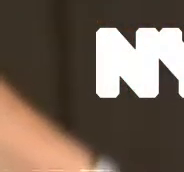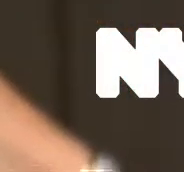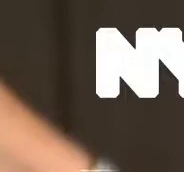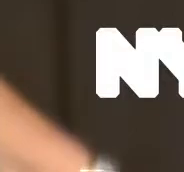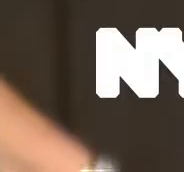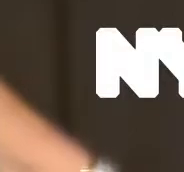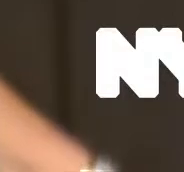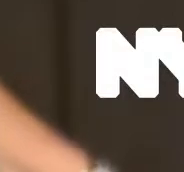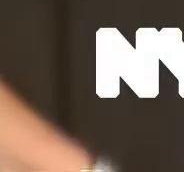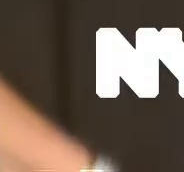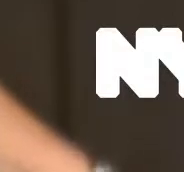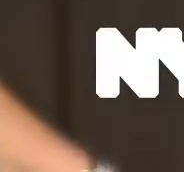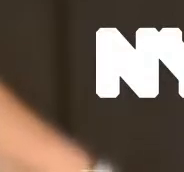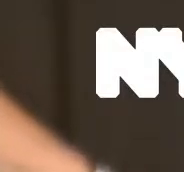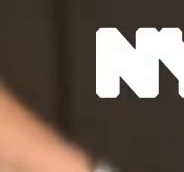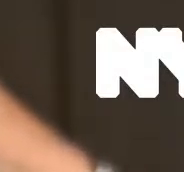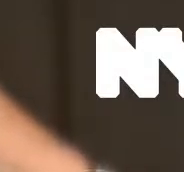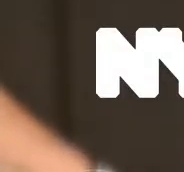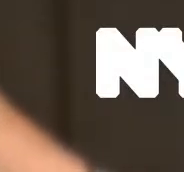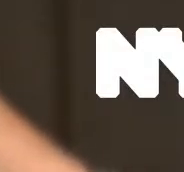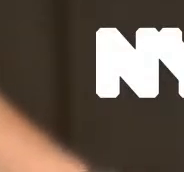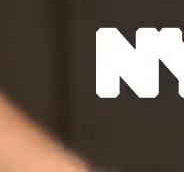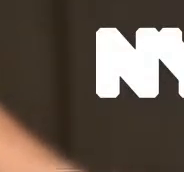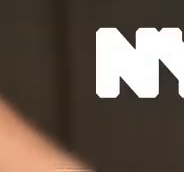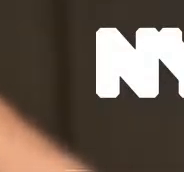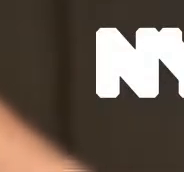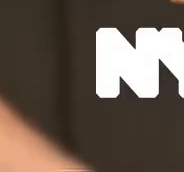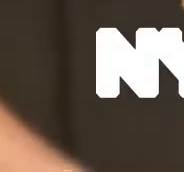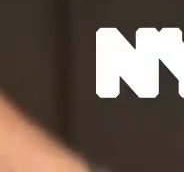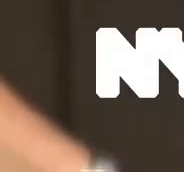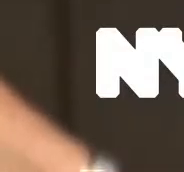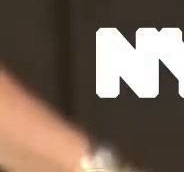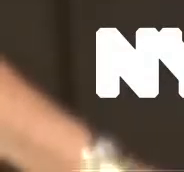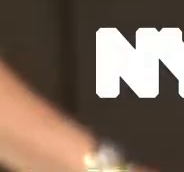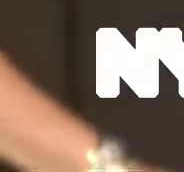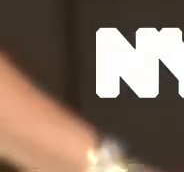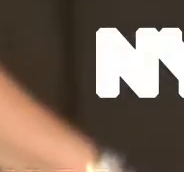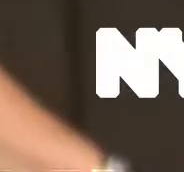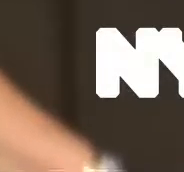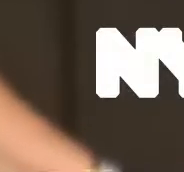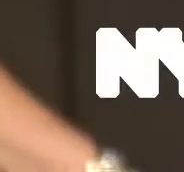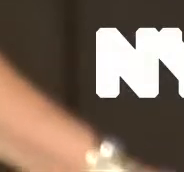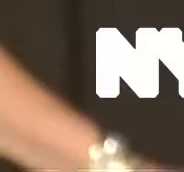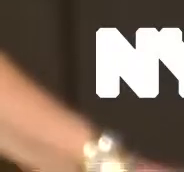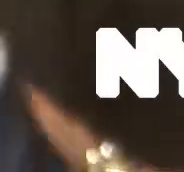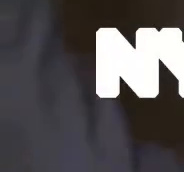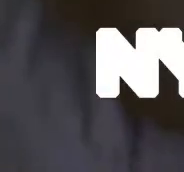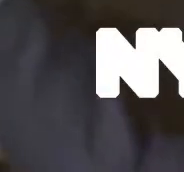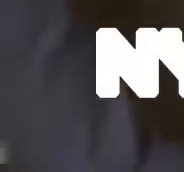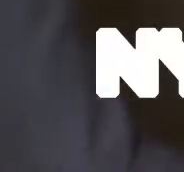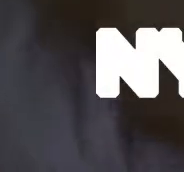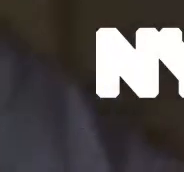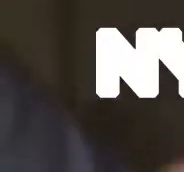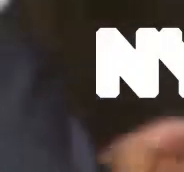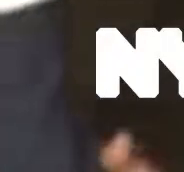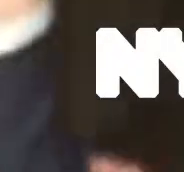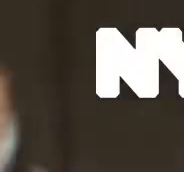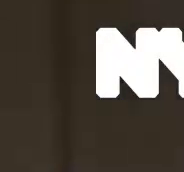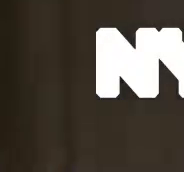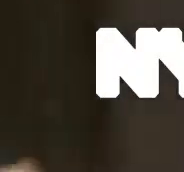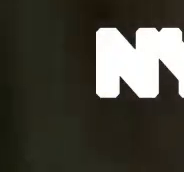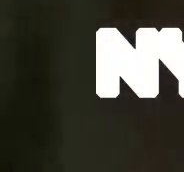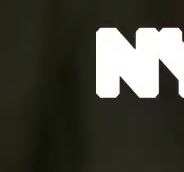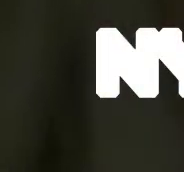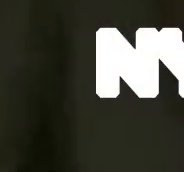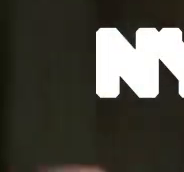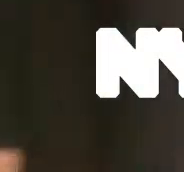1-888-NYC-WELL. All right, please share that number with as many people as you can, because you never know when someone's going to need it. So I want to thank you all